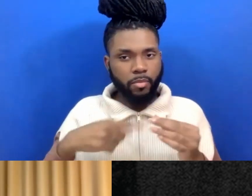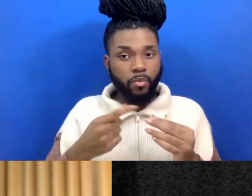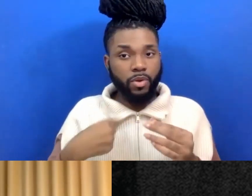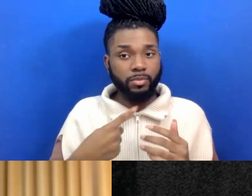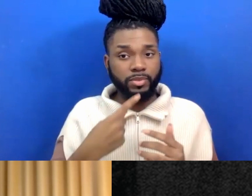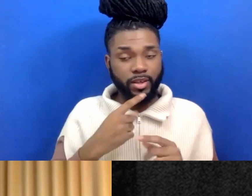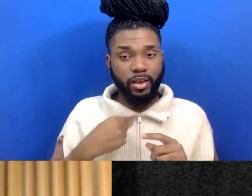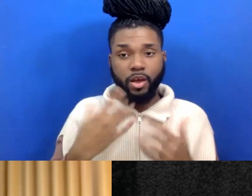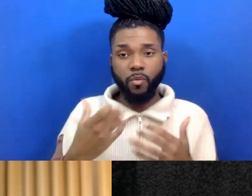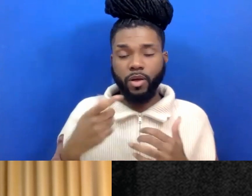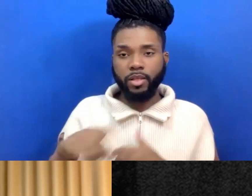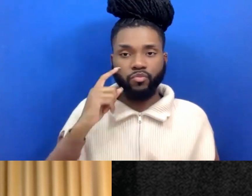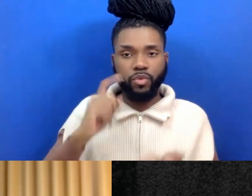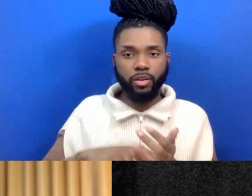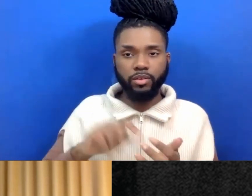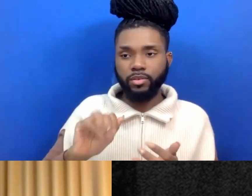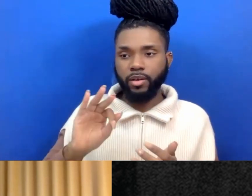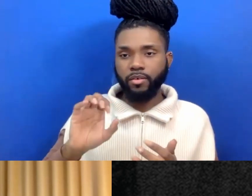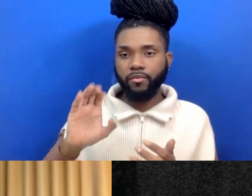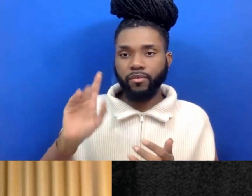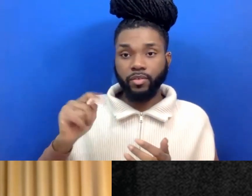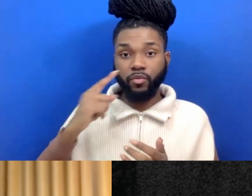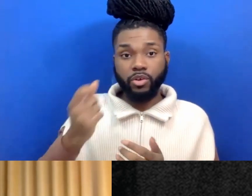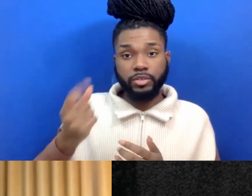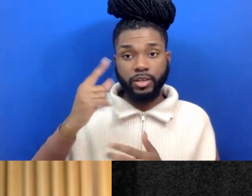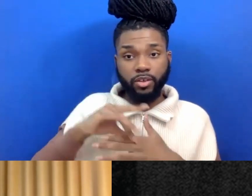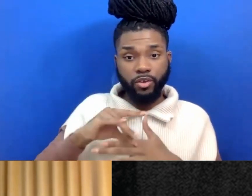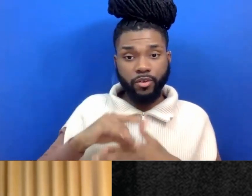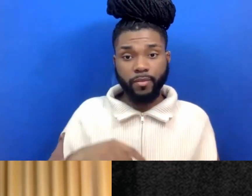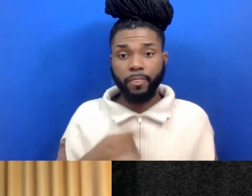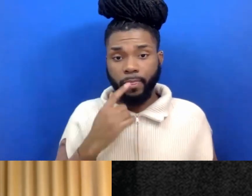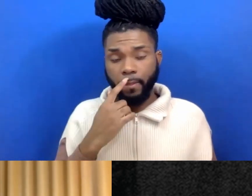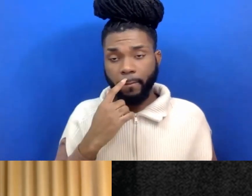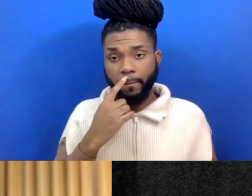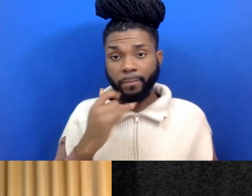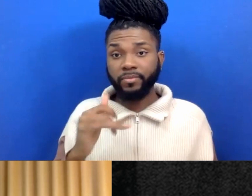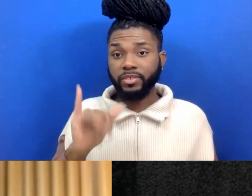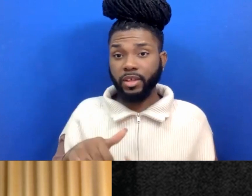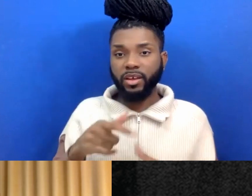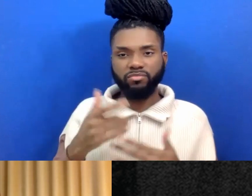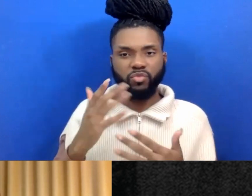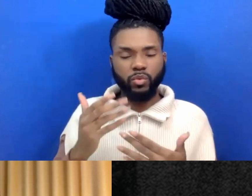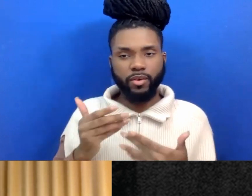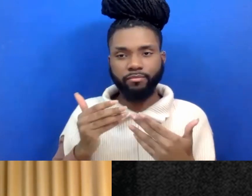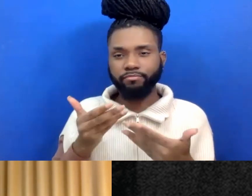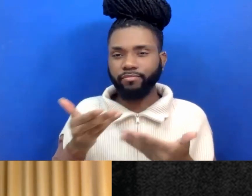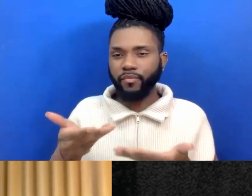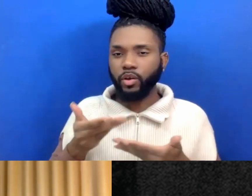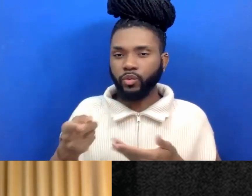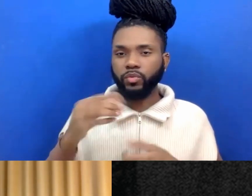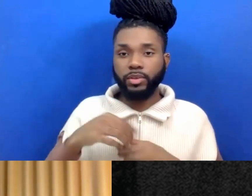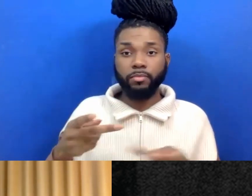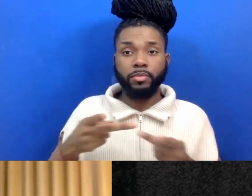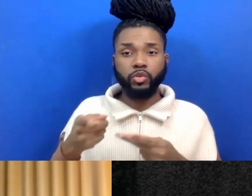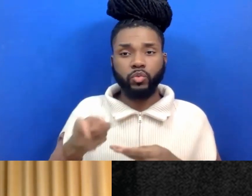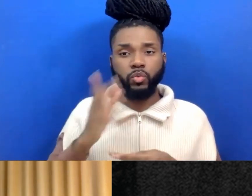the affect of understanding that content. It's that I will invite you into a place where you may be uncomfortable and you